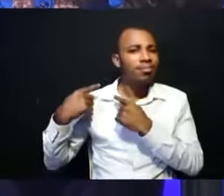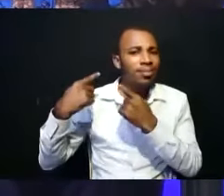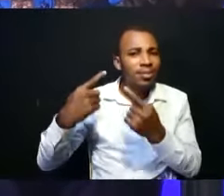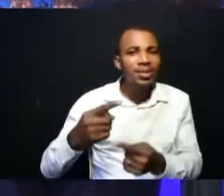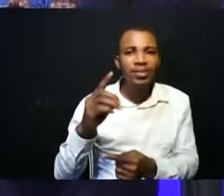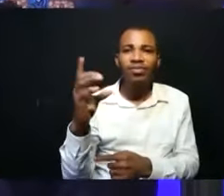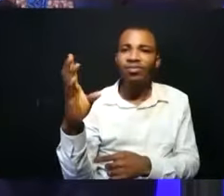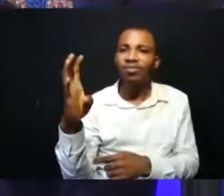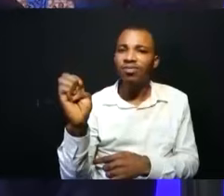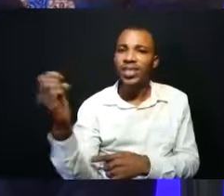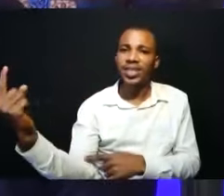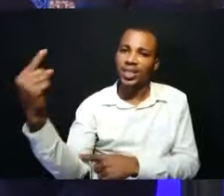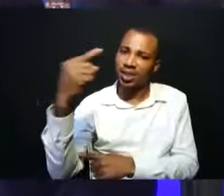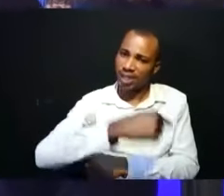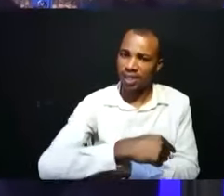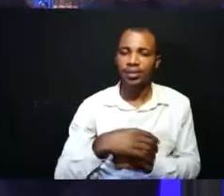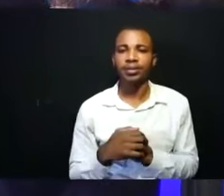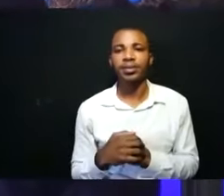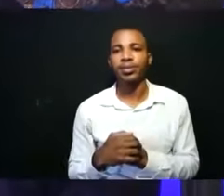days. And